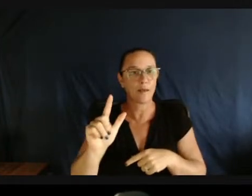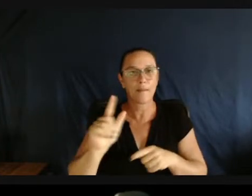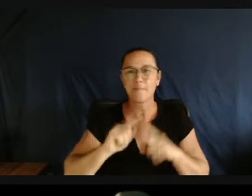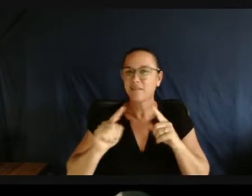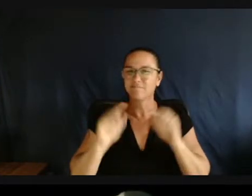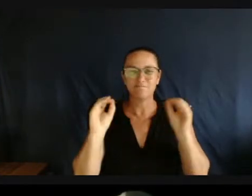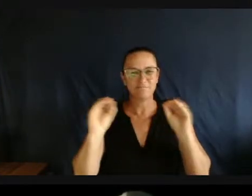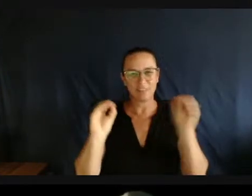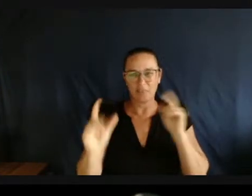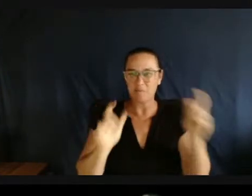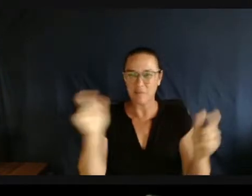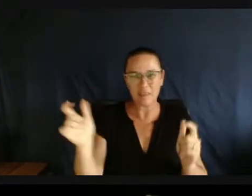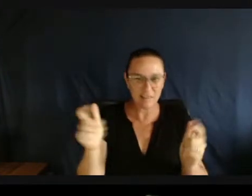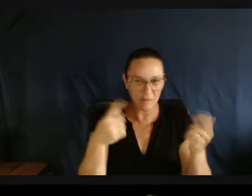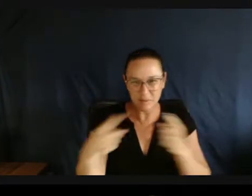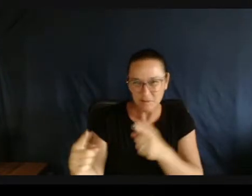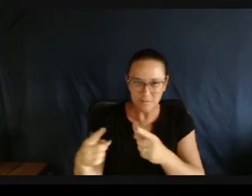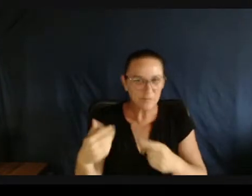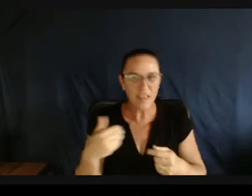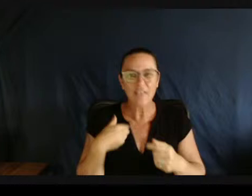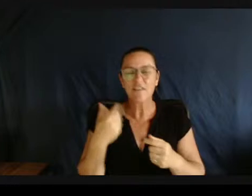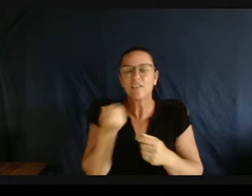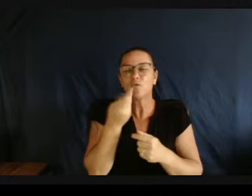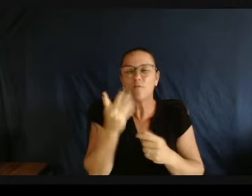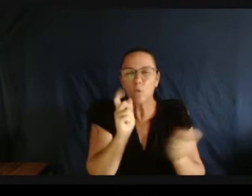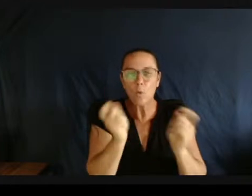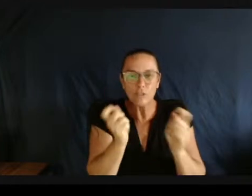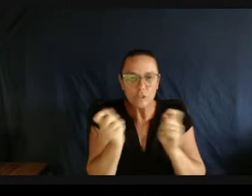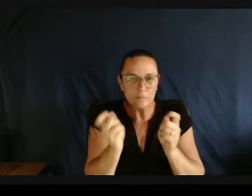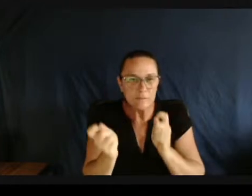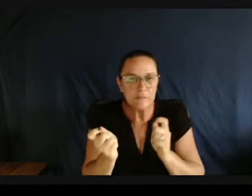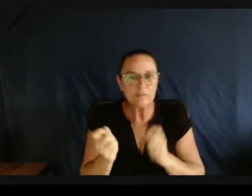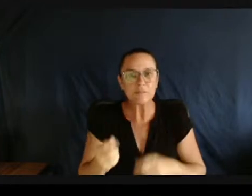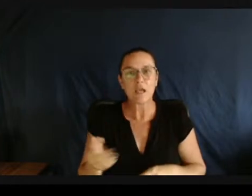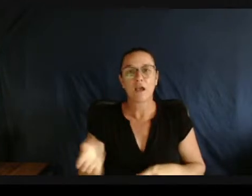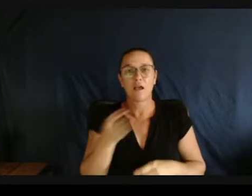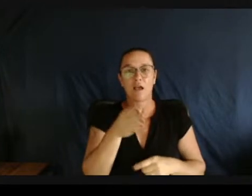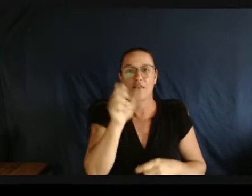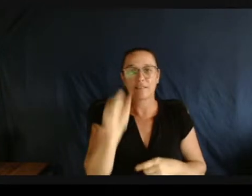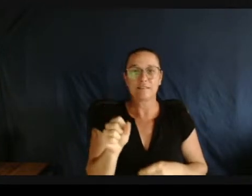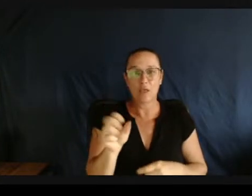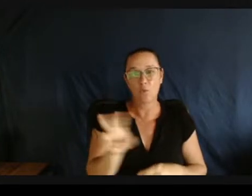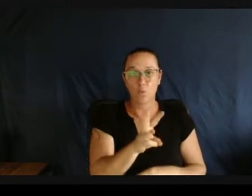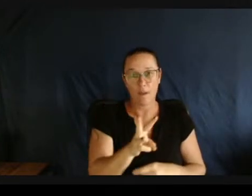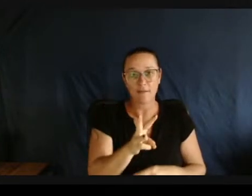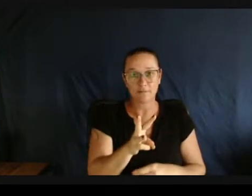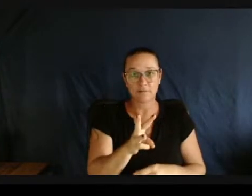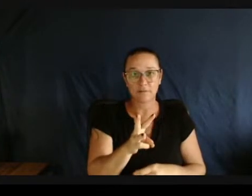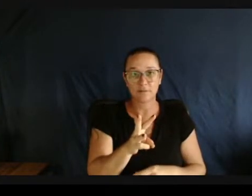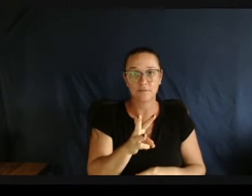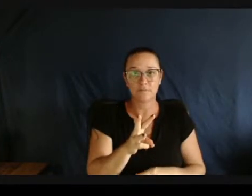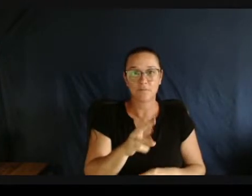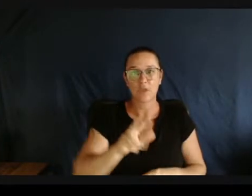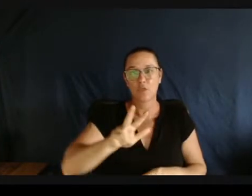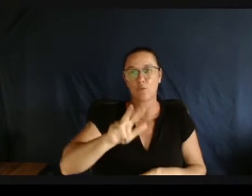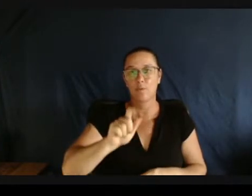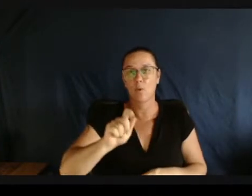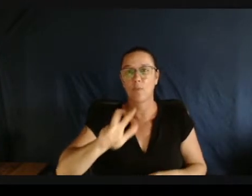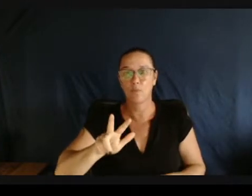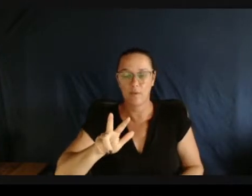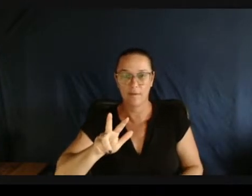major, just a few little adjustments. More adjustments over here in the southwest flank of Mauna Loa, 3.3 at 5